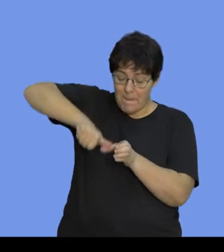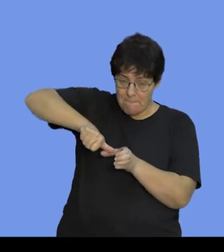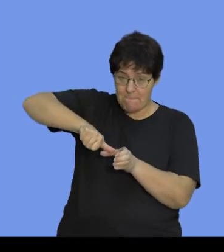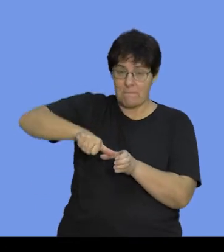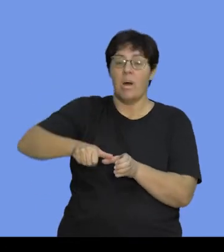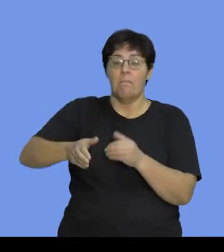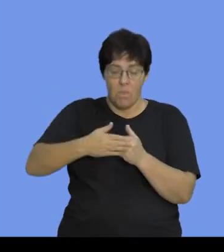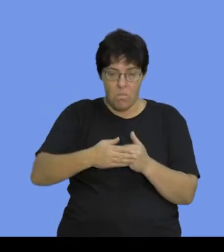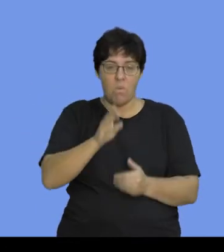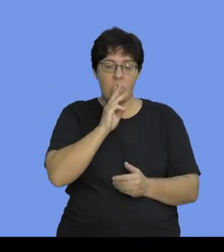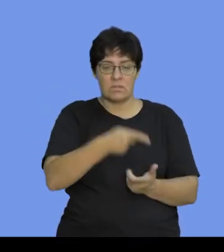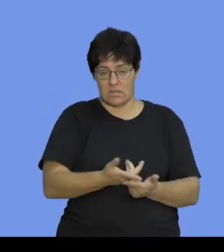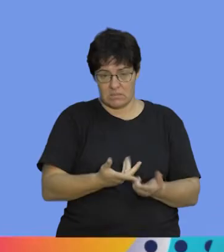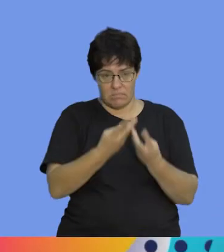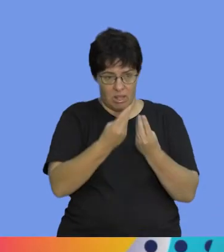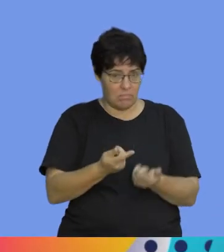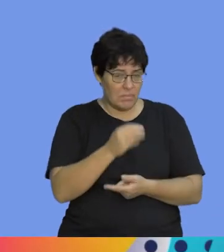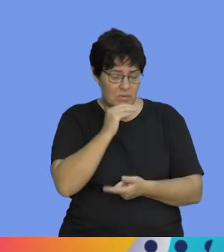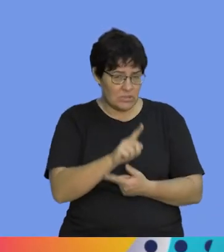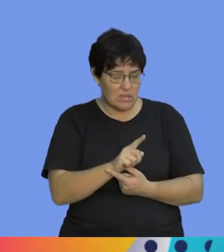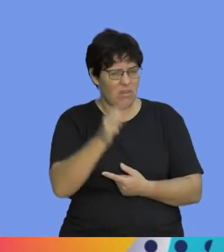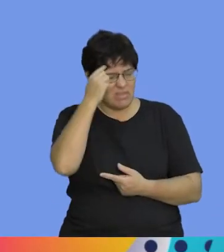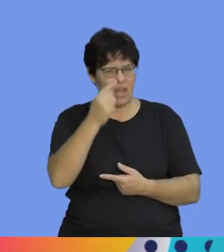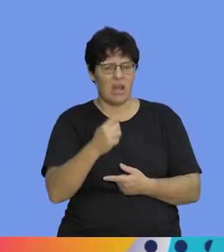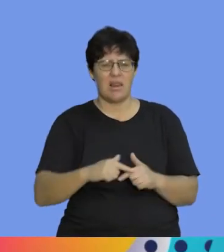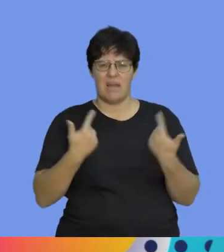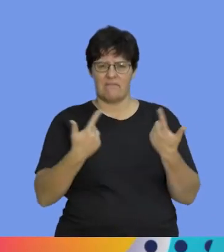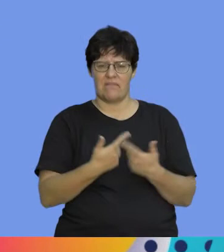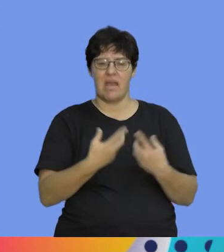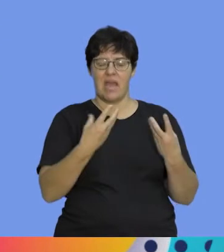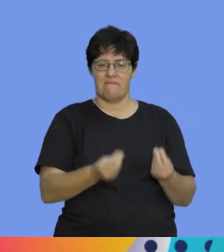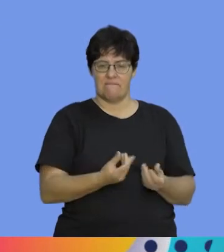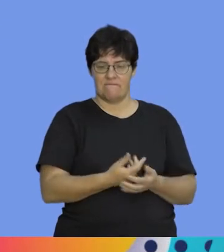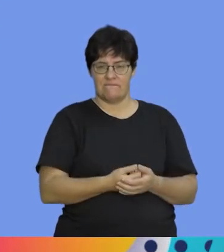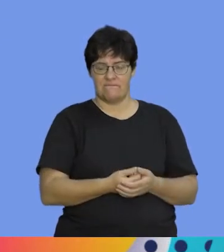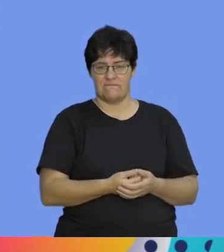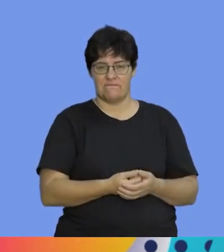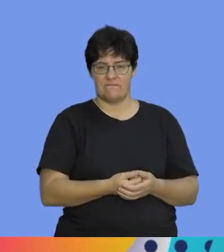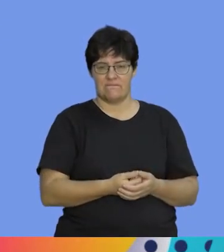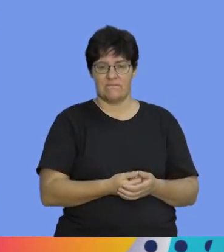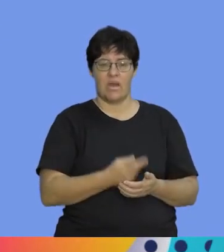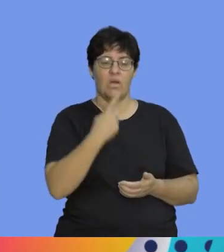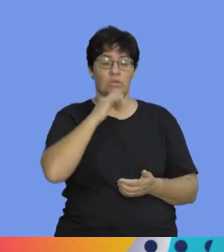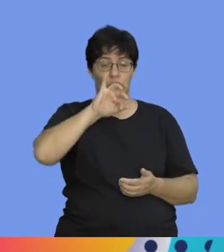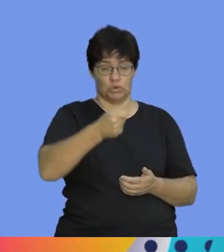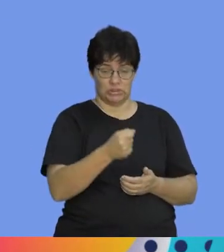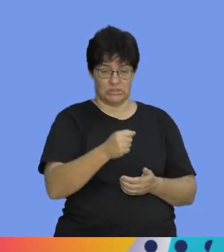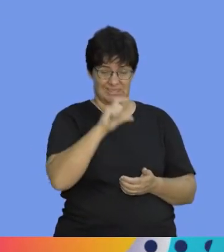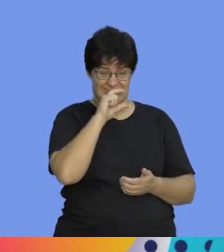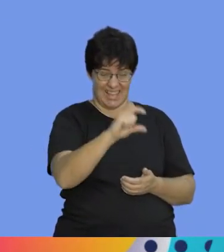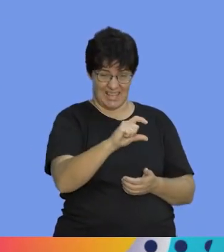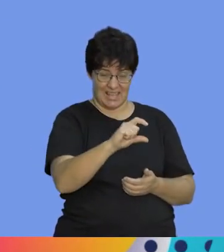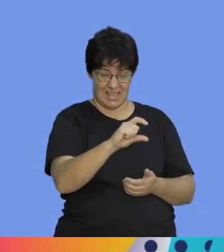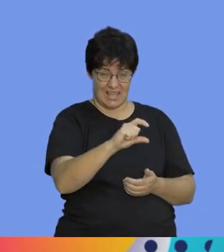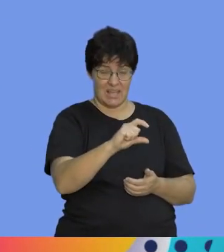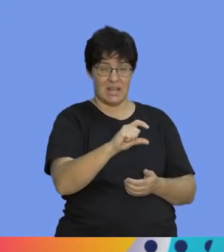actually, we can think of it in terms of, real life. If you've got a concentrated, juice, which has got a